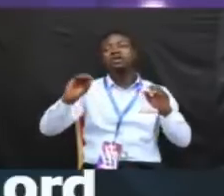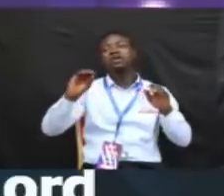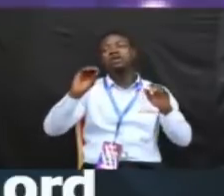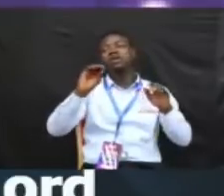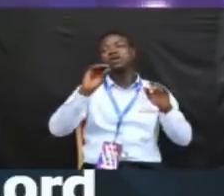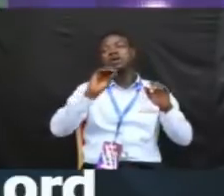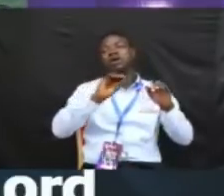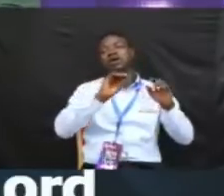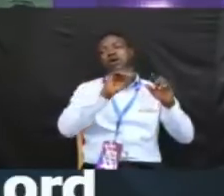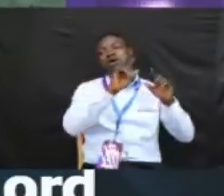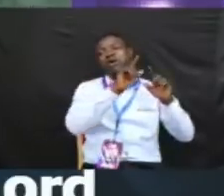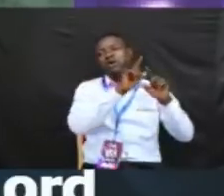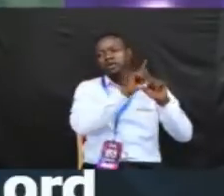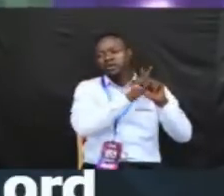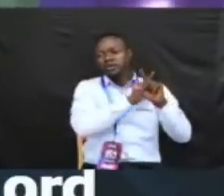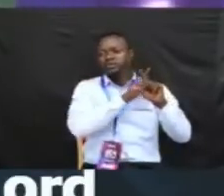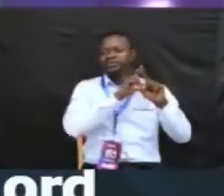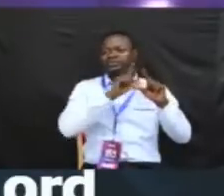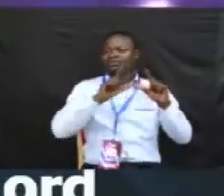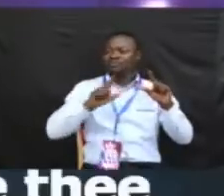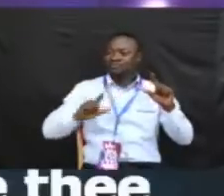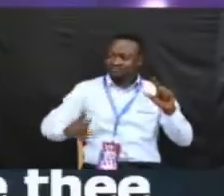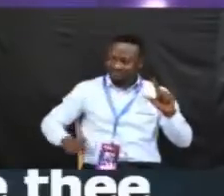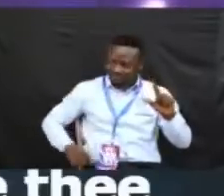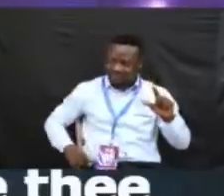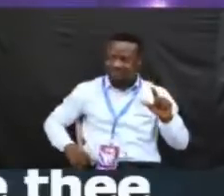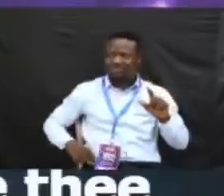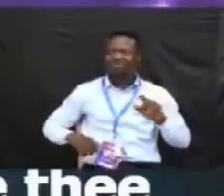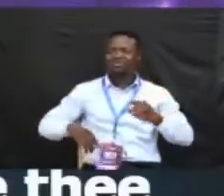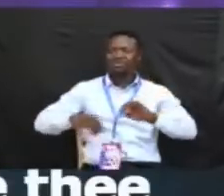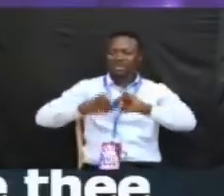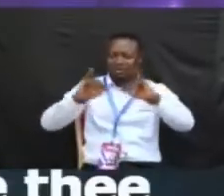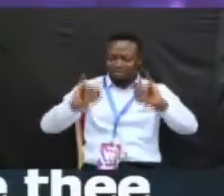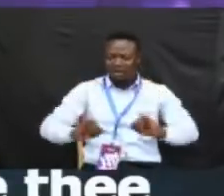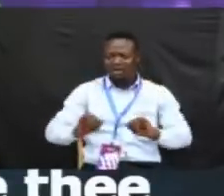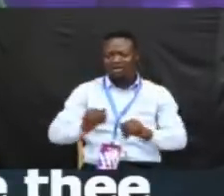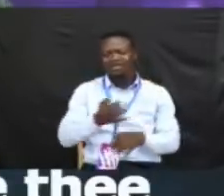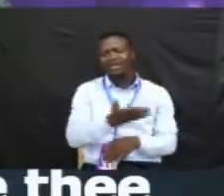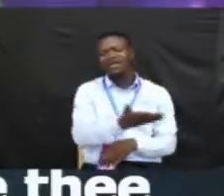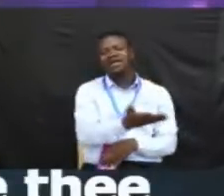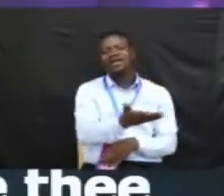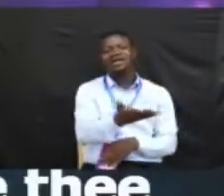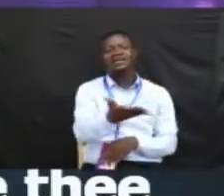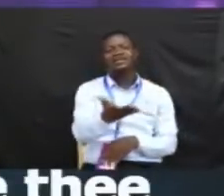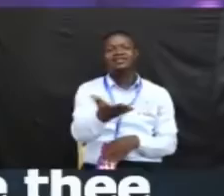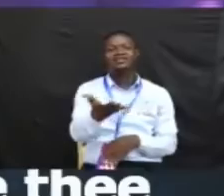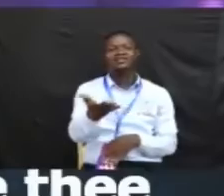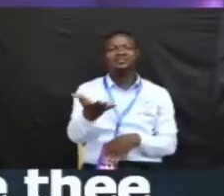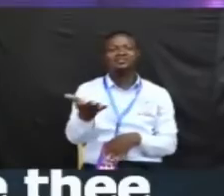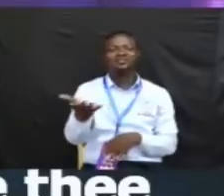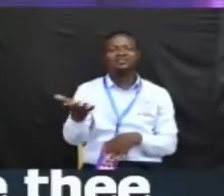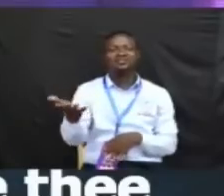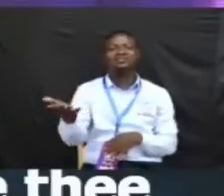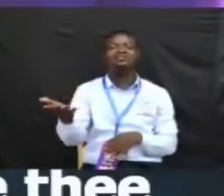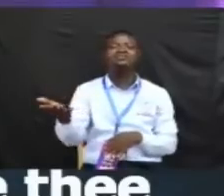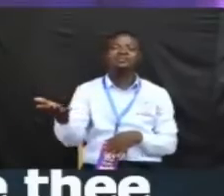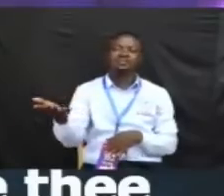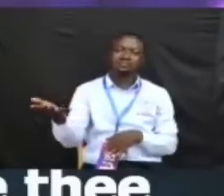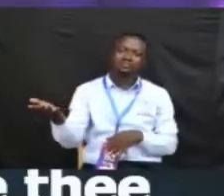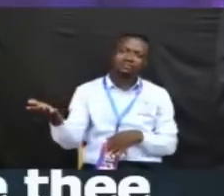Oh Lord, how the